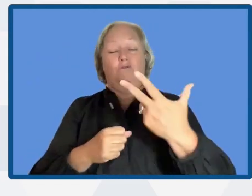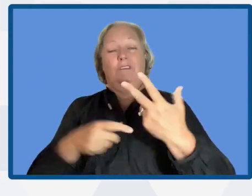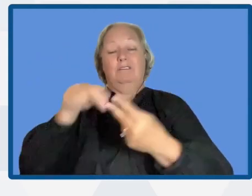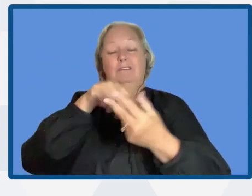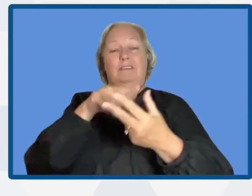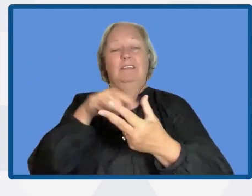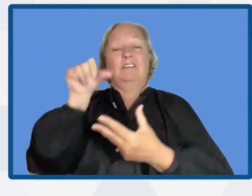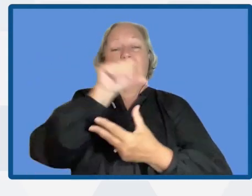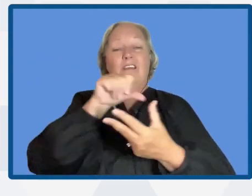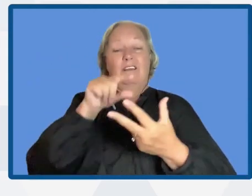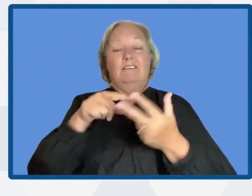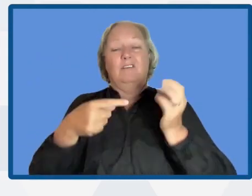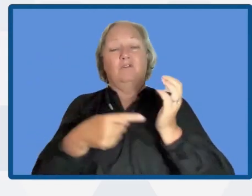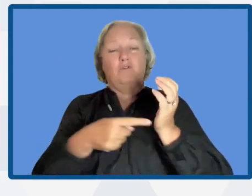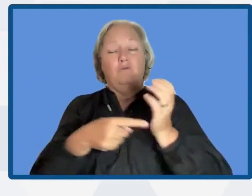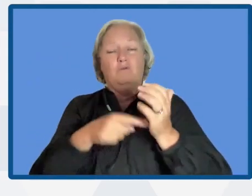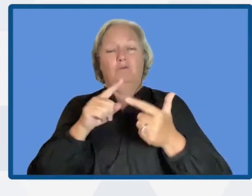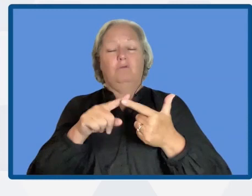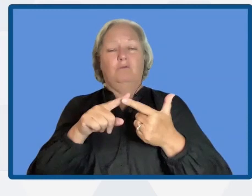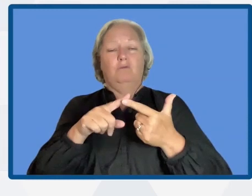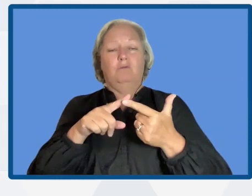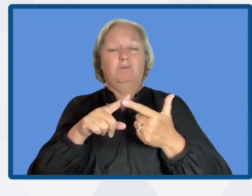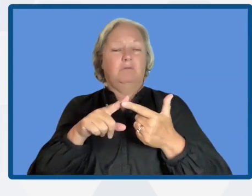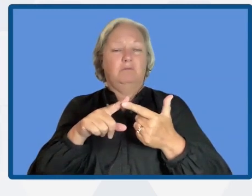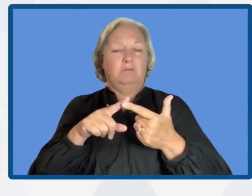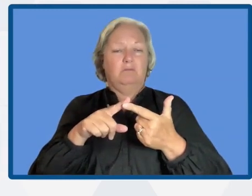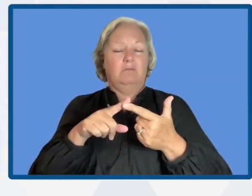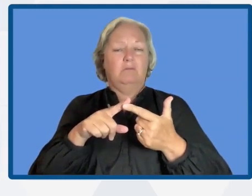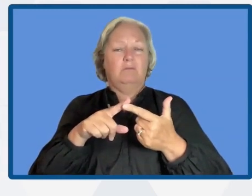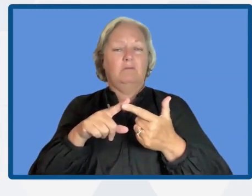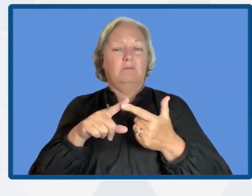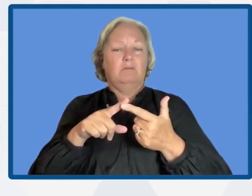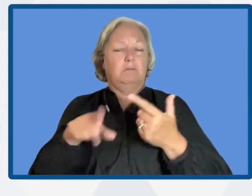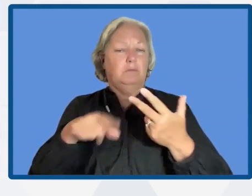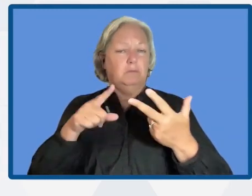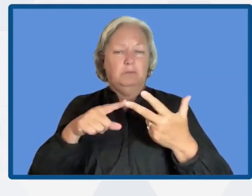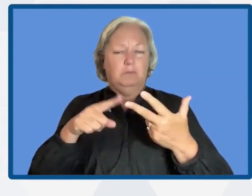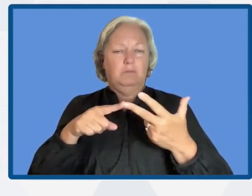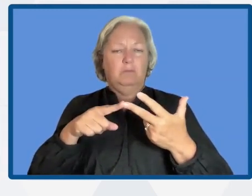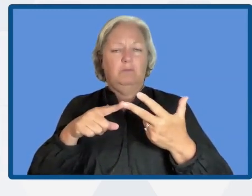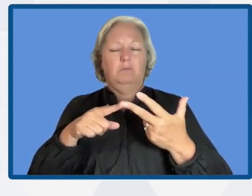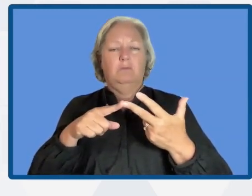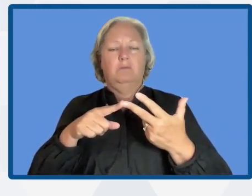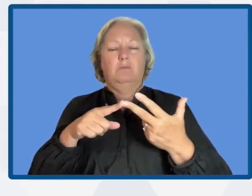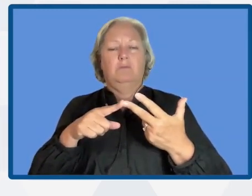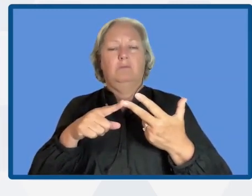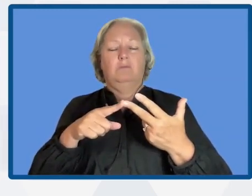technology, early warning systems, and loss and damage.